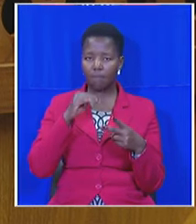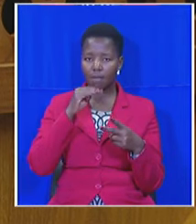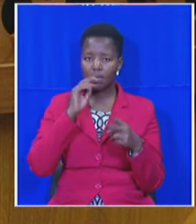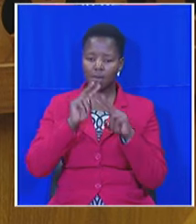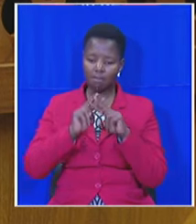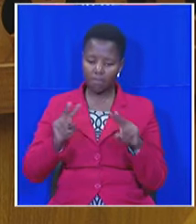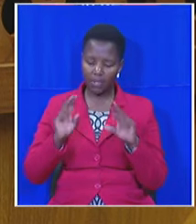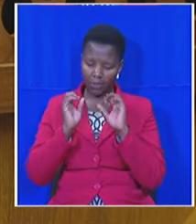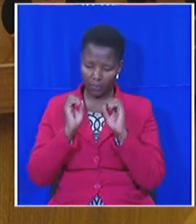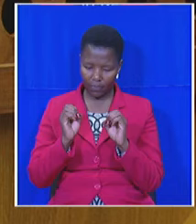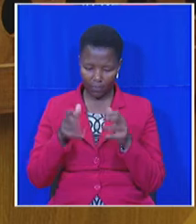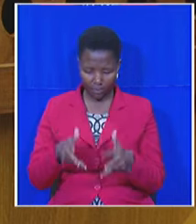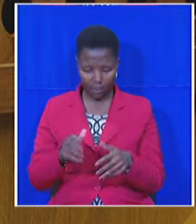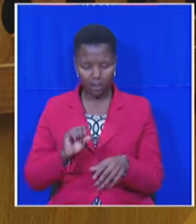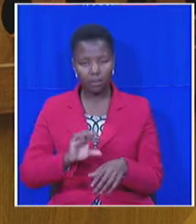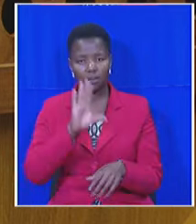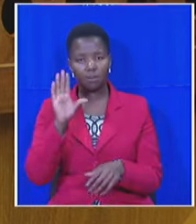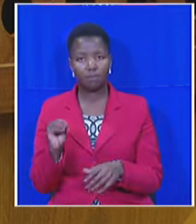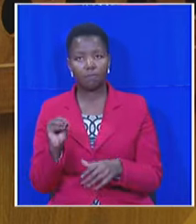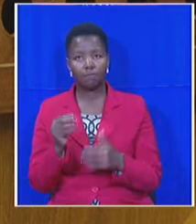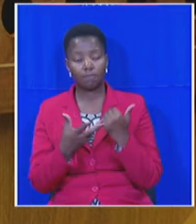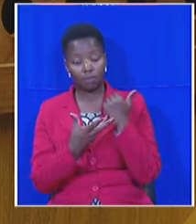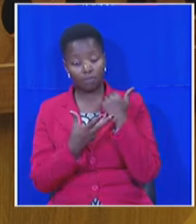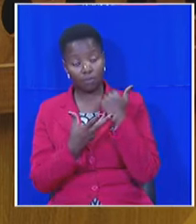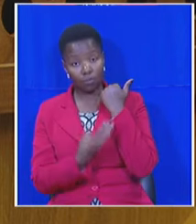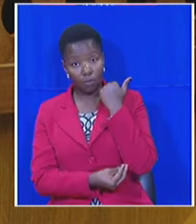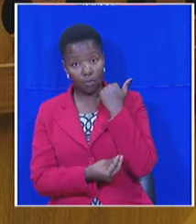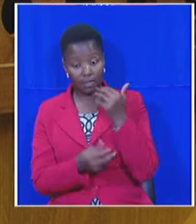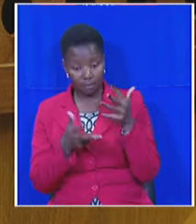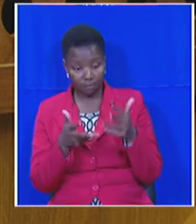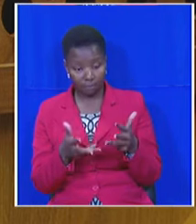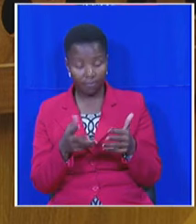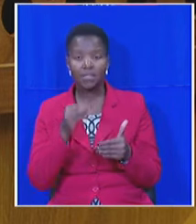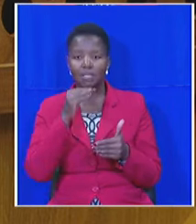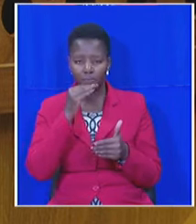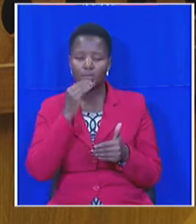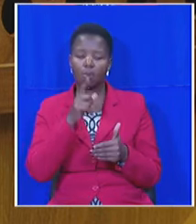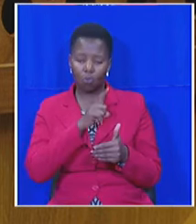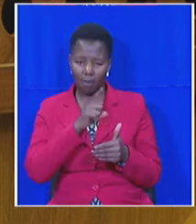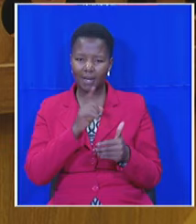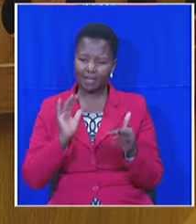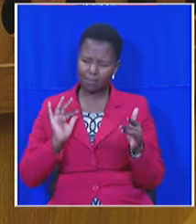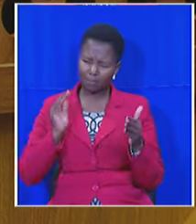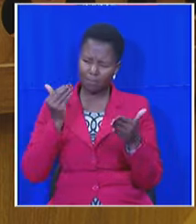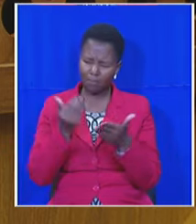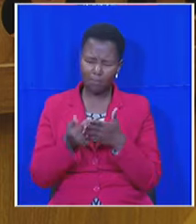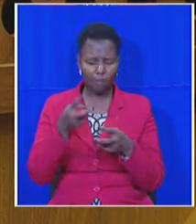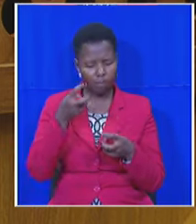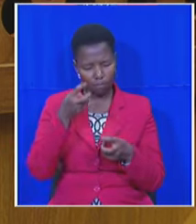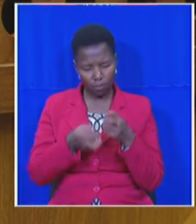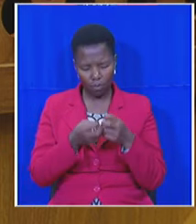South Africa. Poverty is the cause, not the ANC, of all